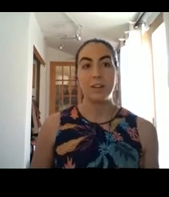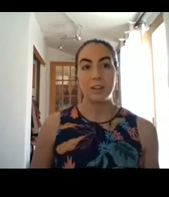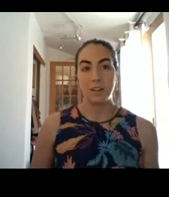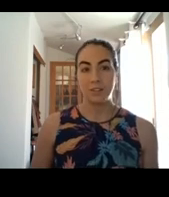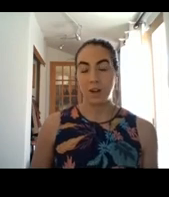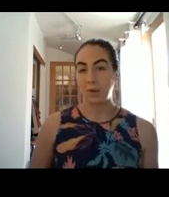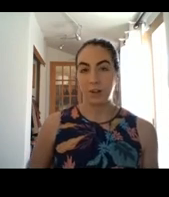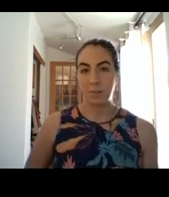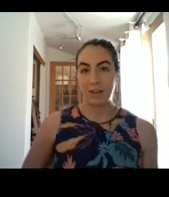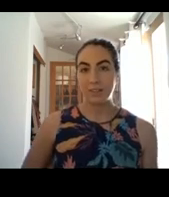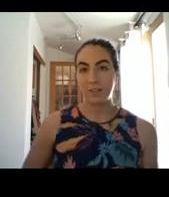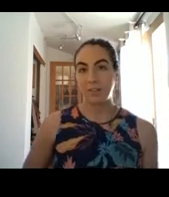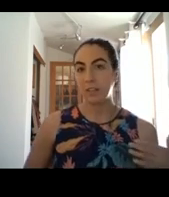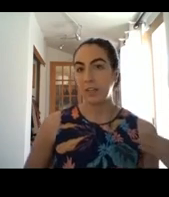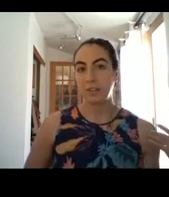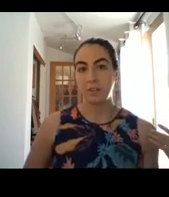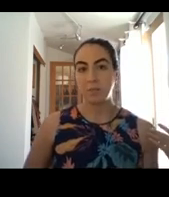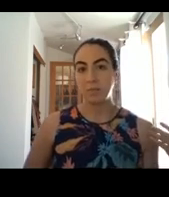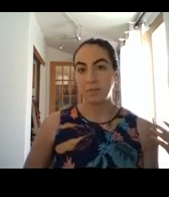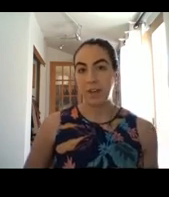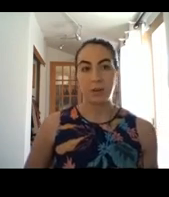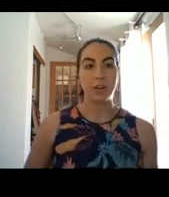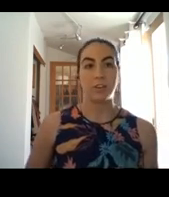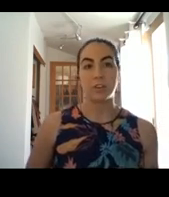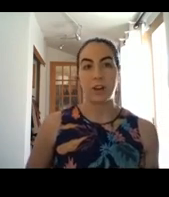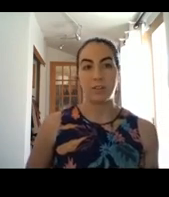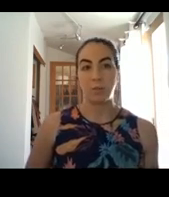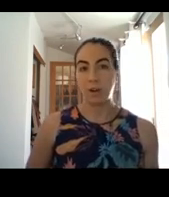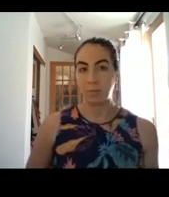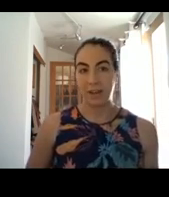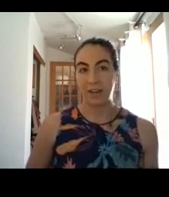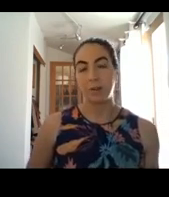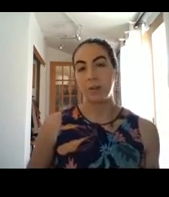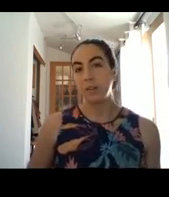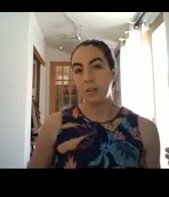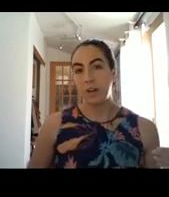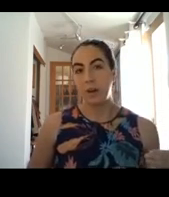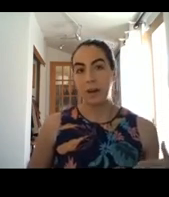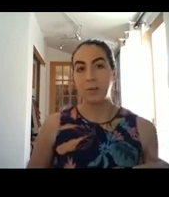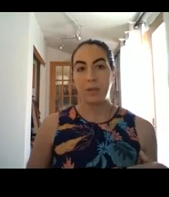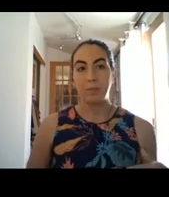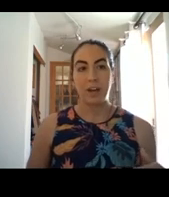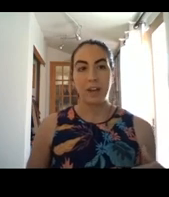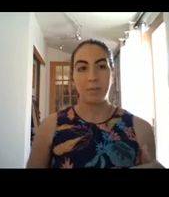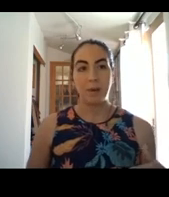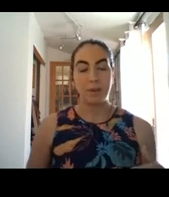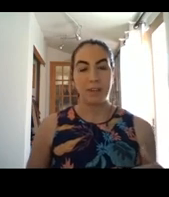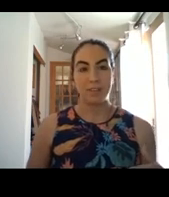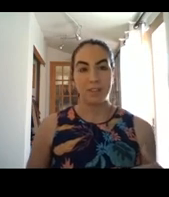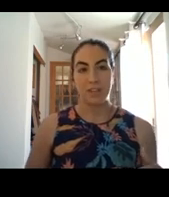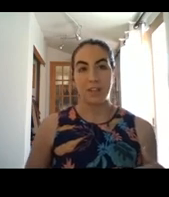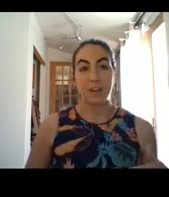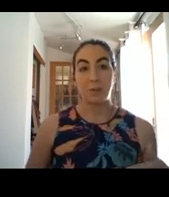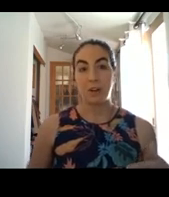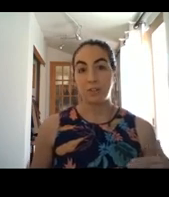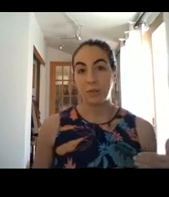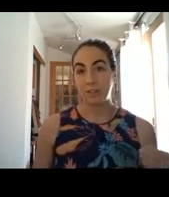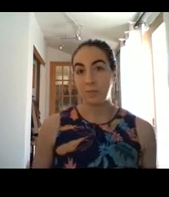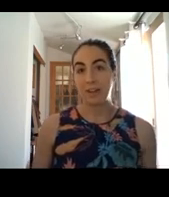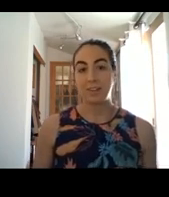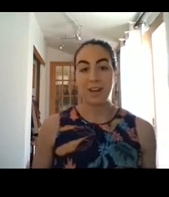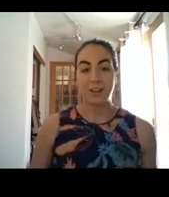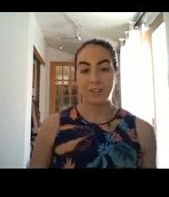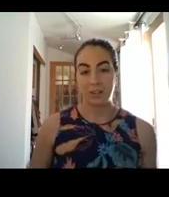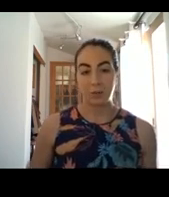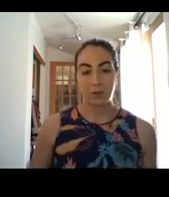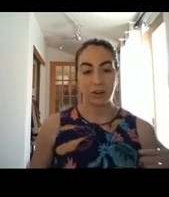comes in is not wearing a mask, I feel like I'd want to turn around and walk back out. That would be my biggest thing. And I would